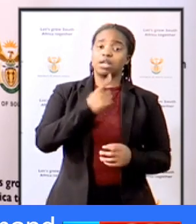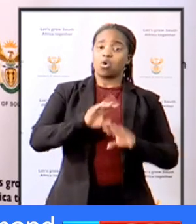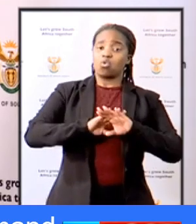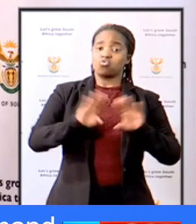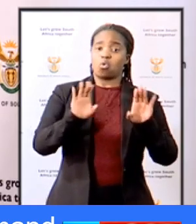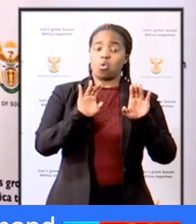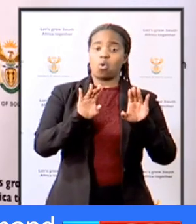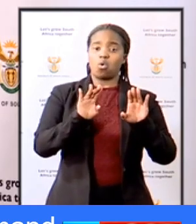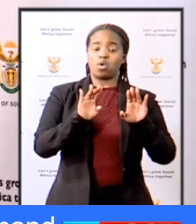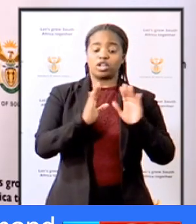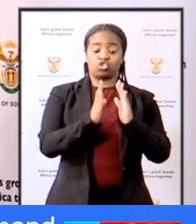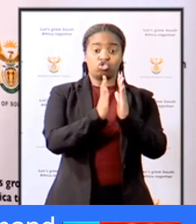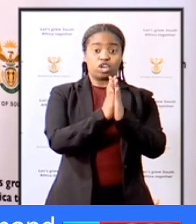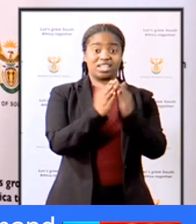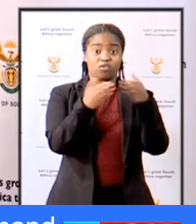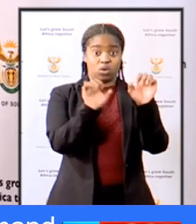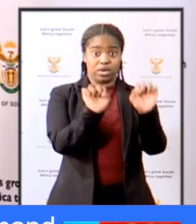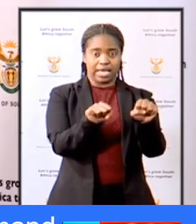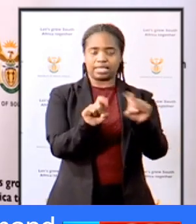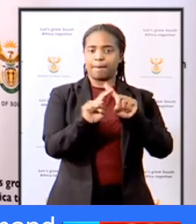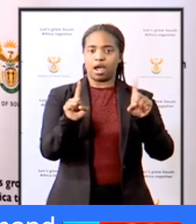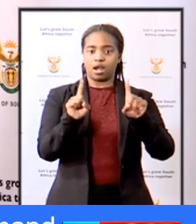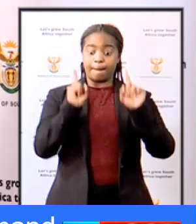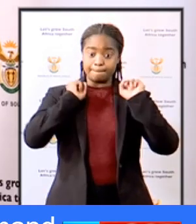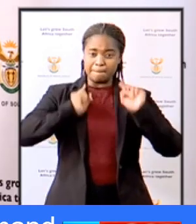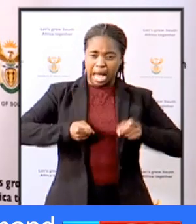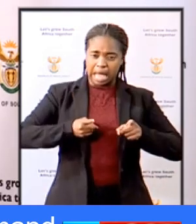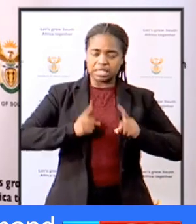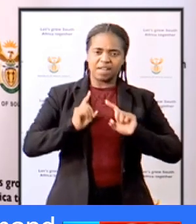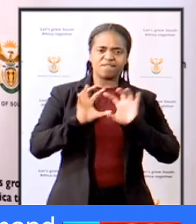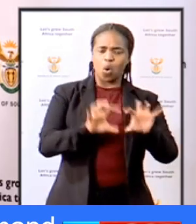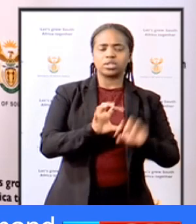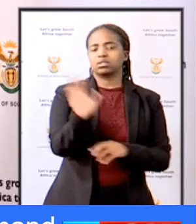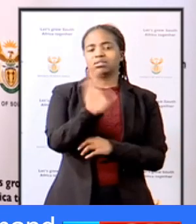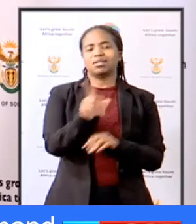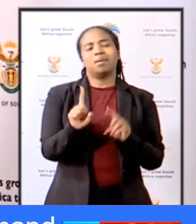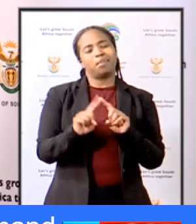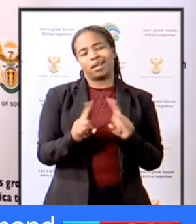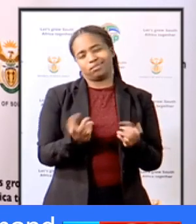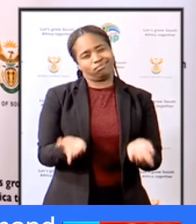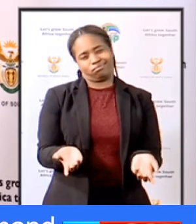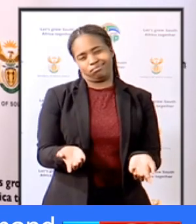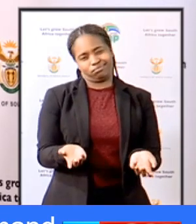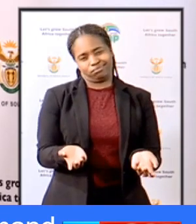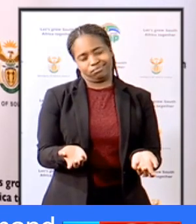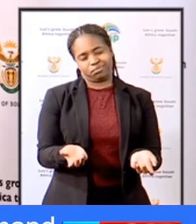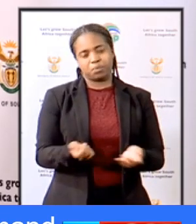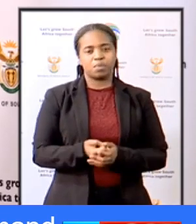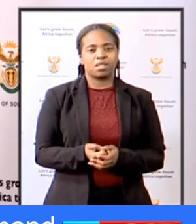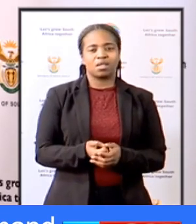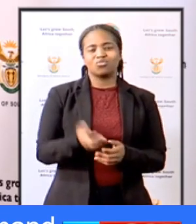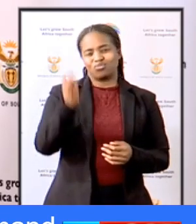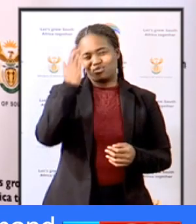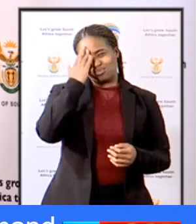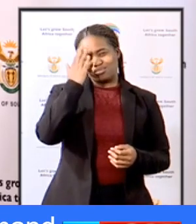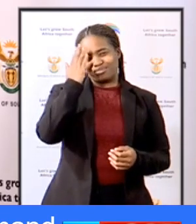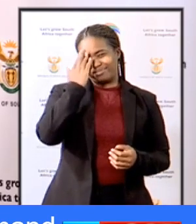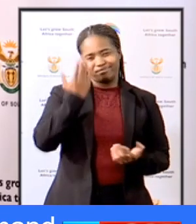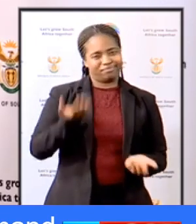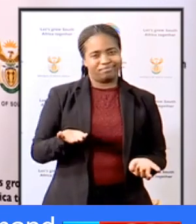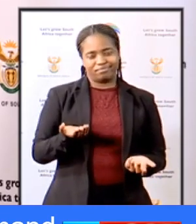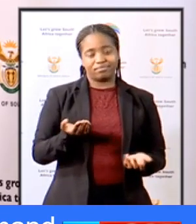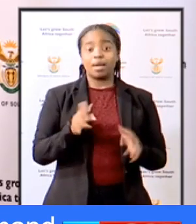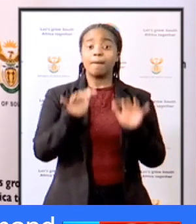is forced to go to church. But of course, I mean, we have a history here